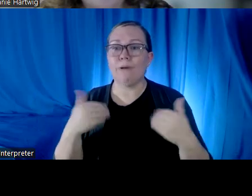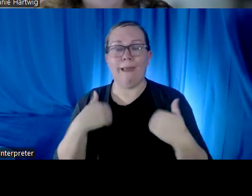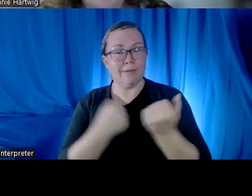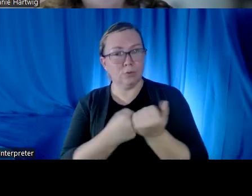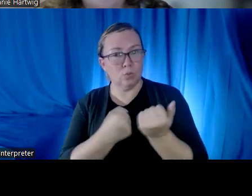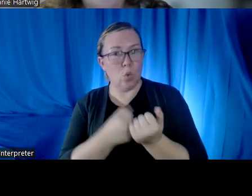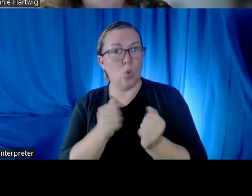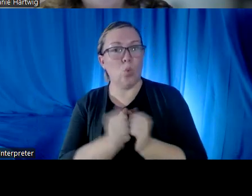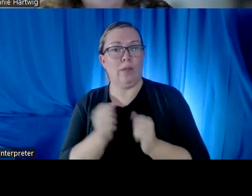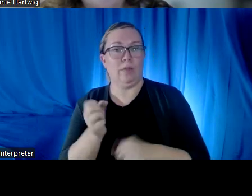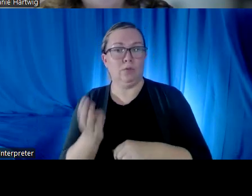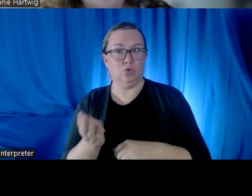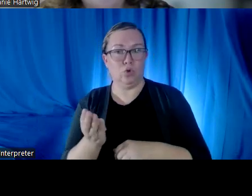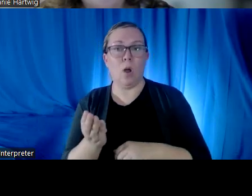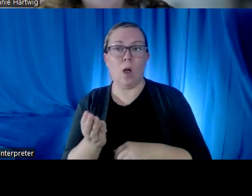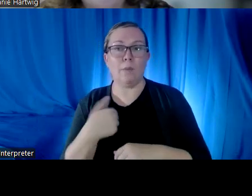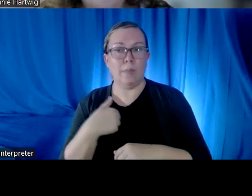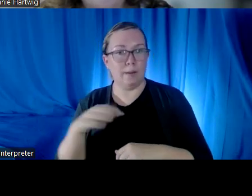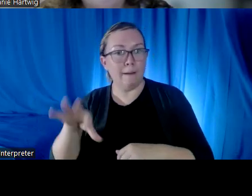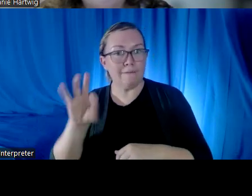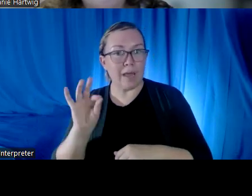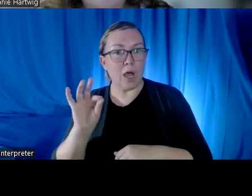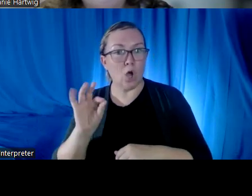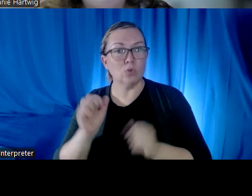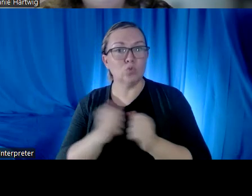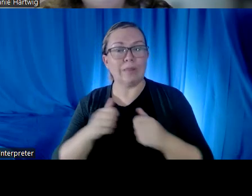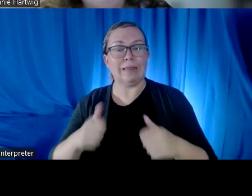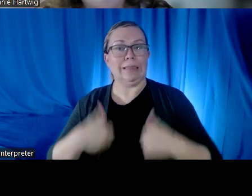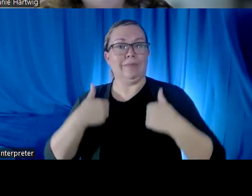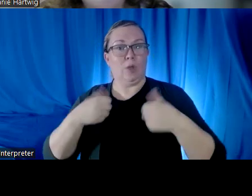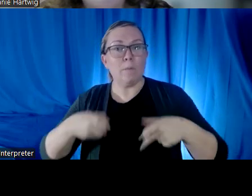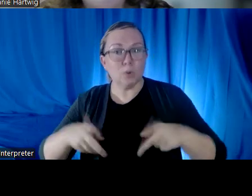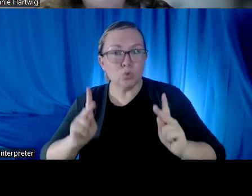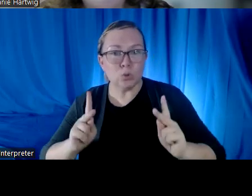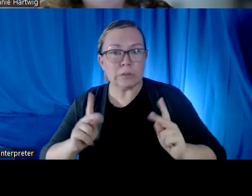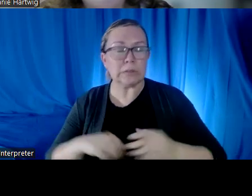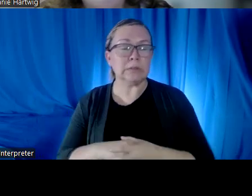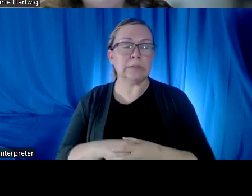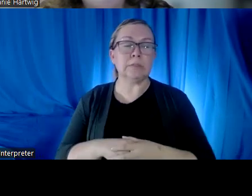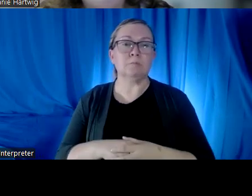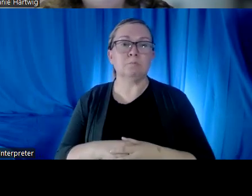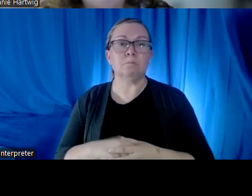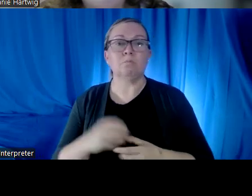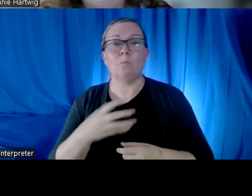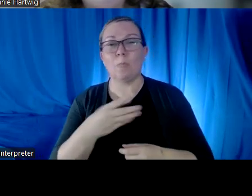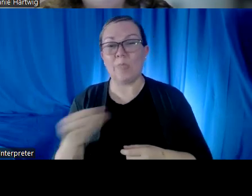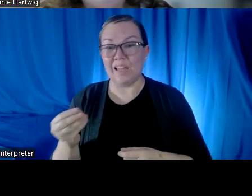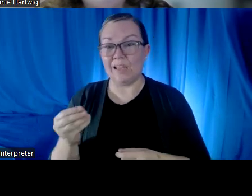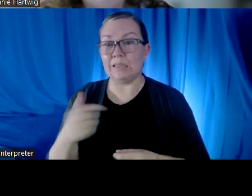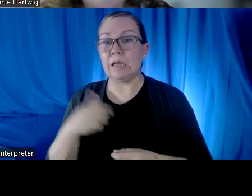the job that I found through Living Opportunities. And I